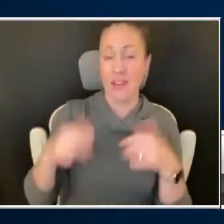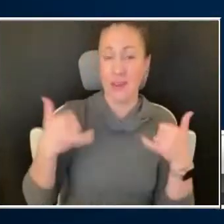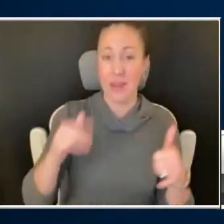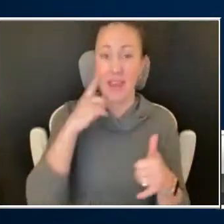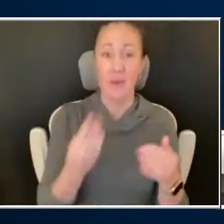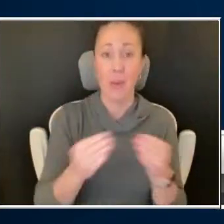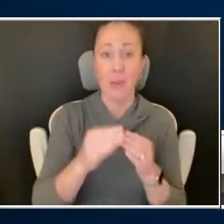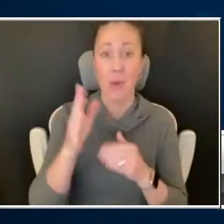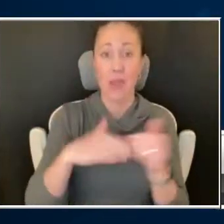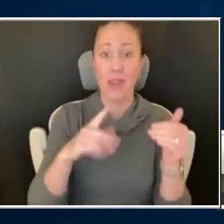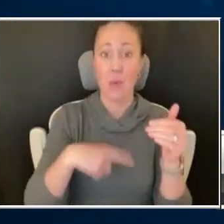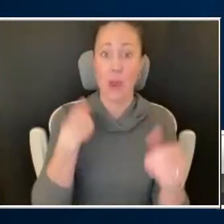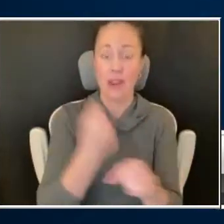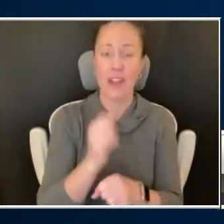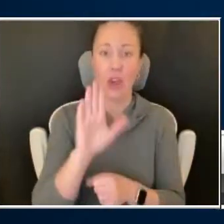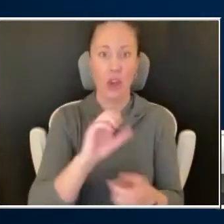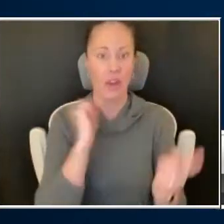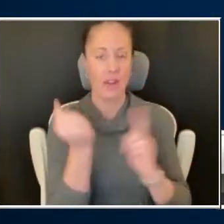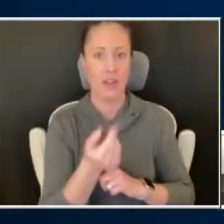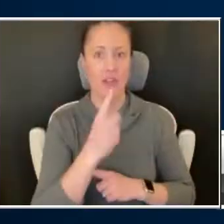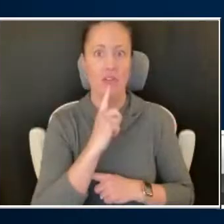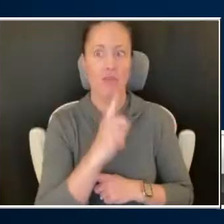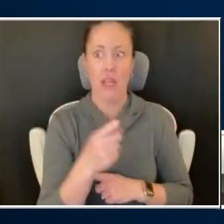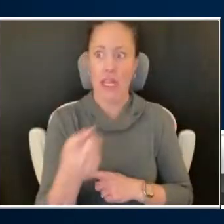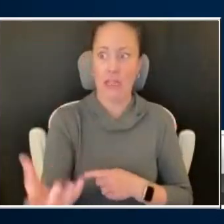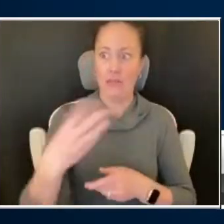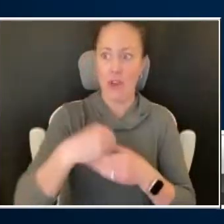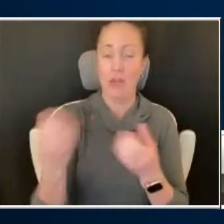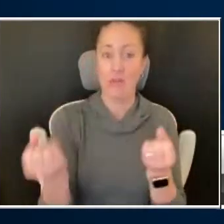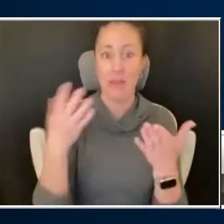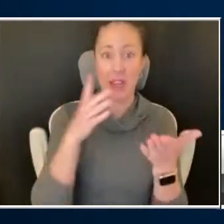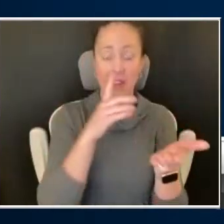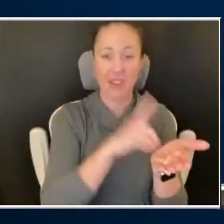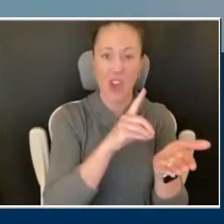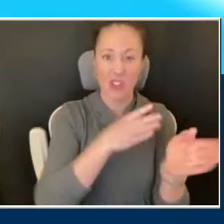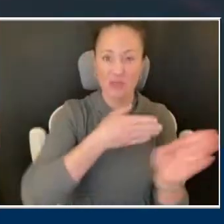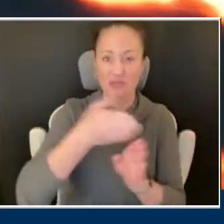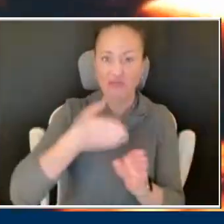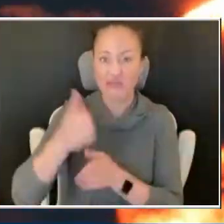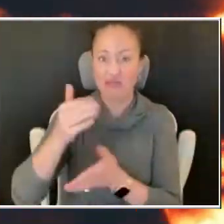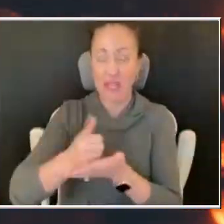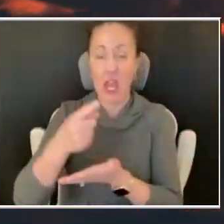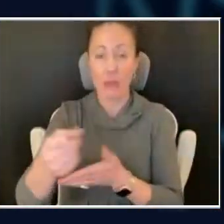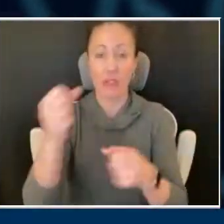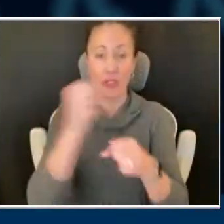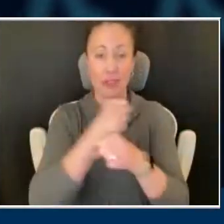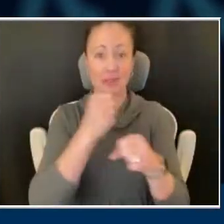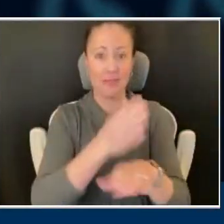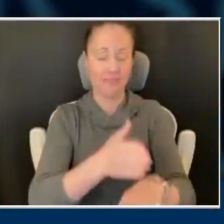and the multidisciplinary care team that helped her fight her way back.